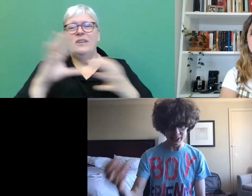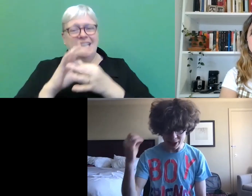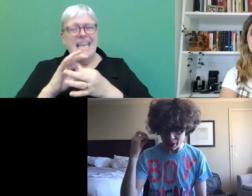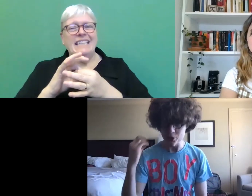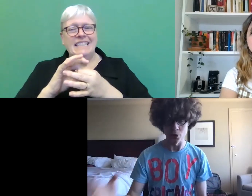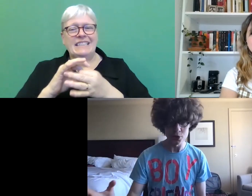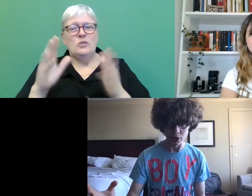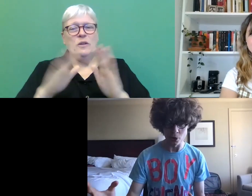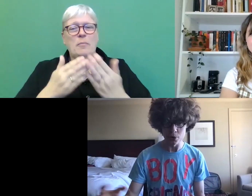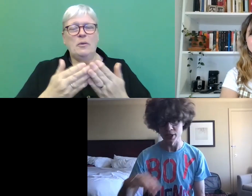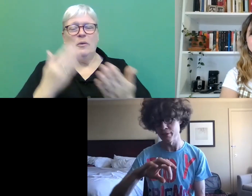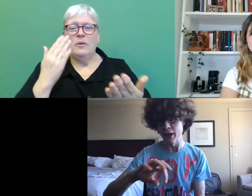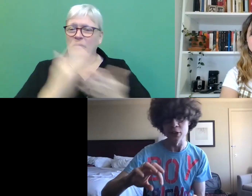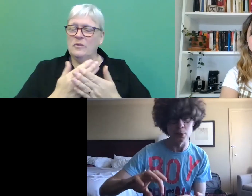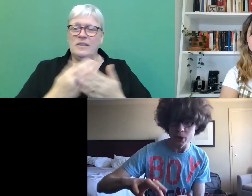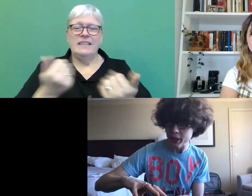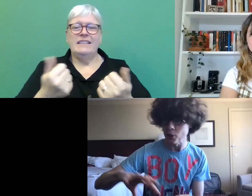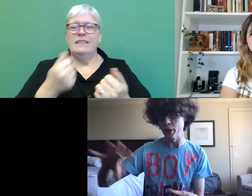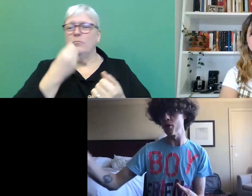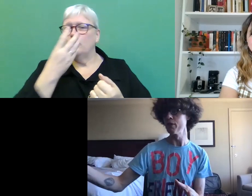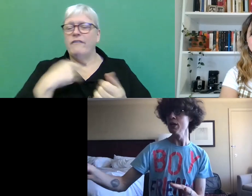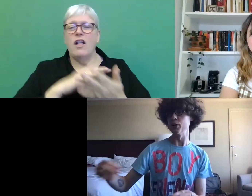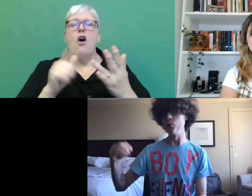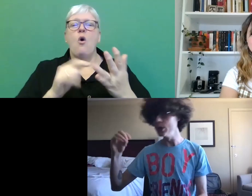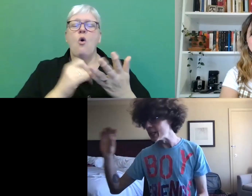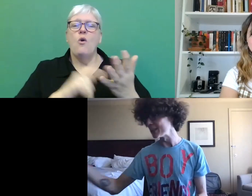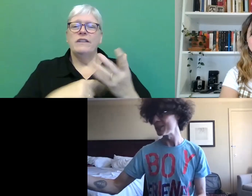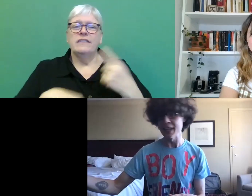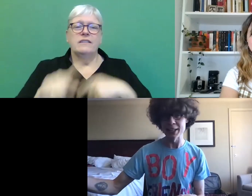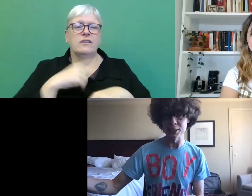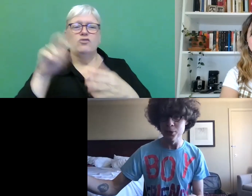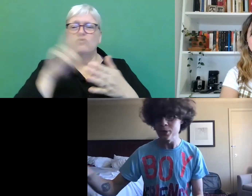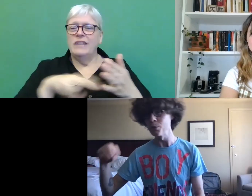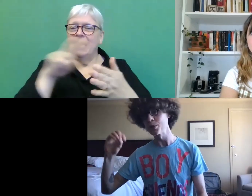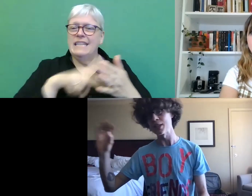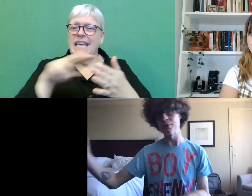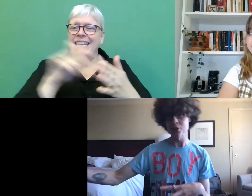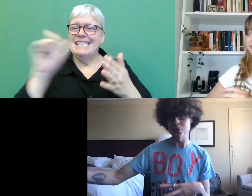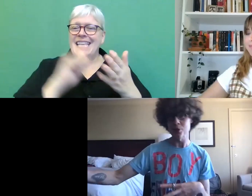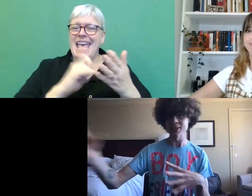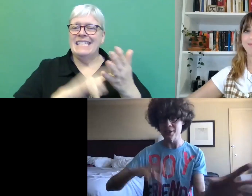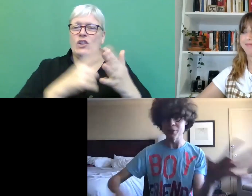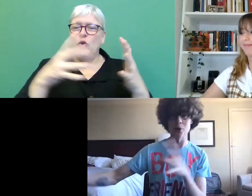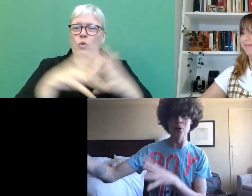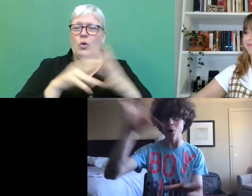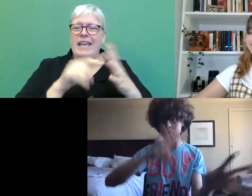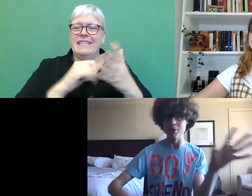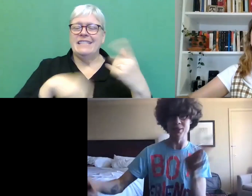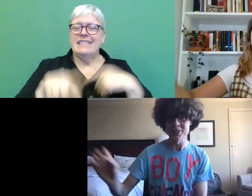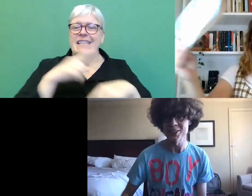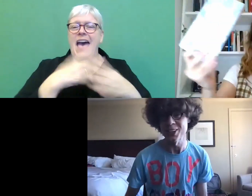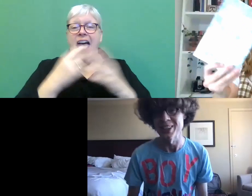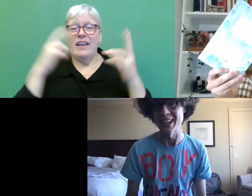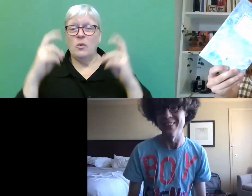and tender and transient host, and the fact that you were like going off and reading the C.S. Lewis books that I was quoting and stuff, and the whole orbit